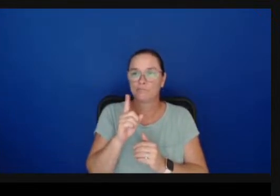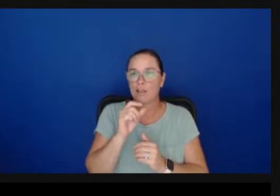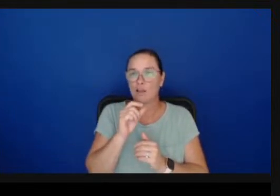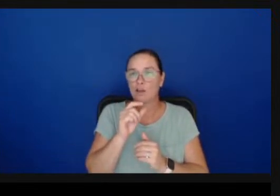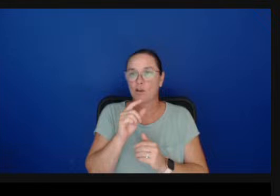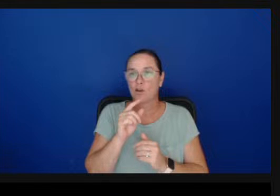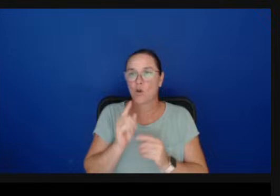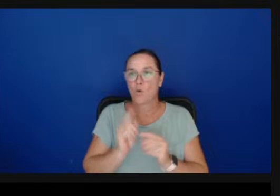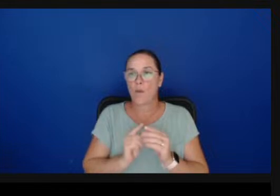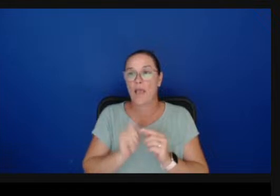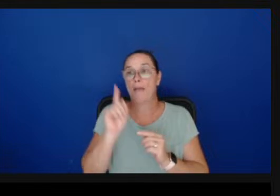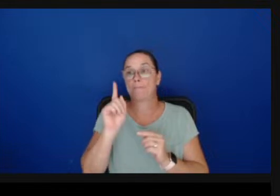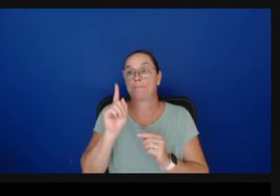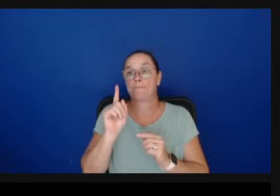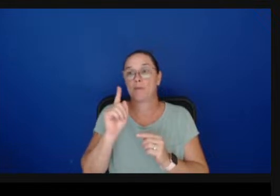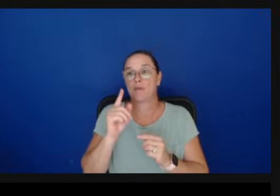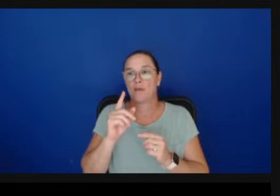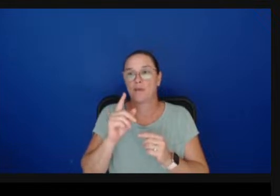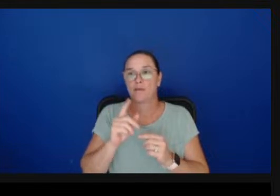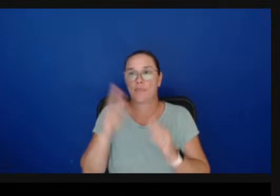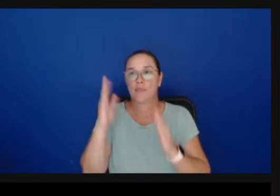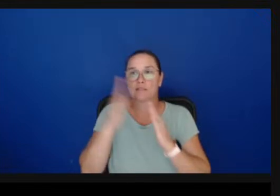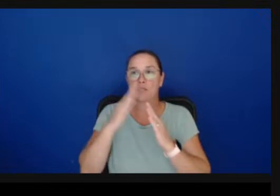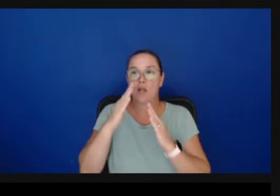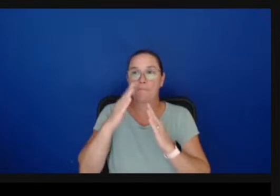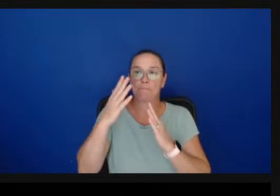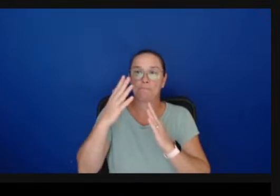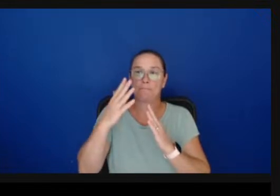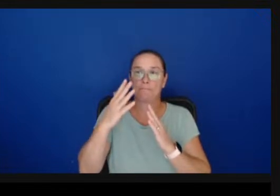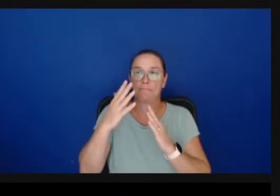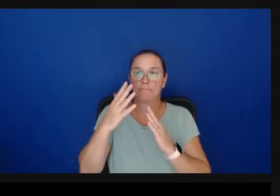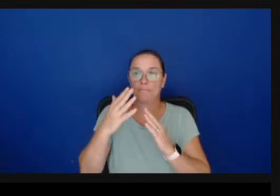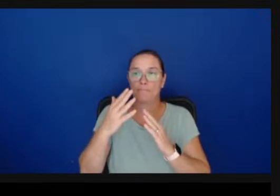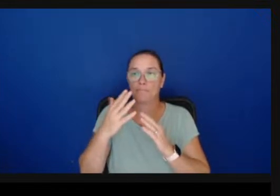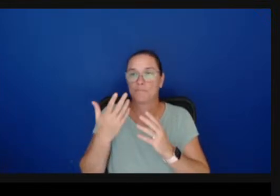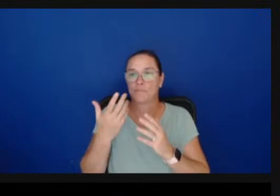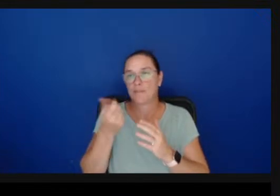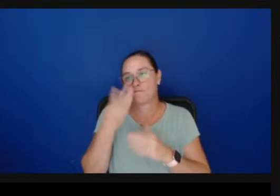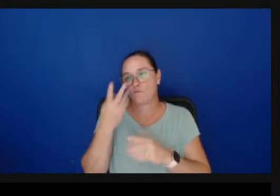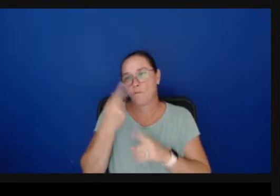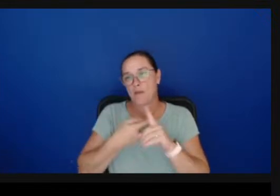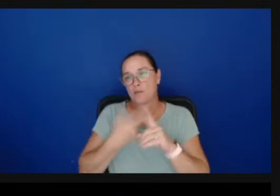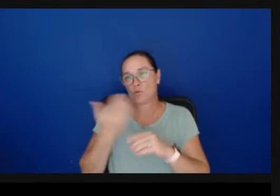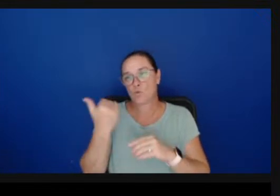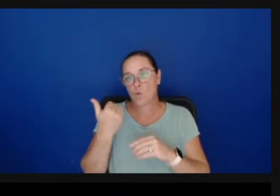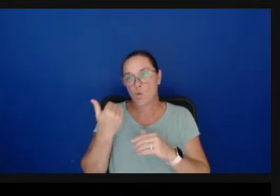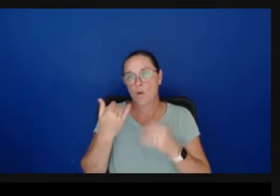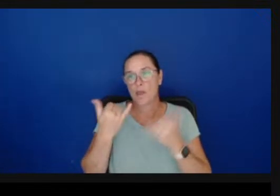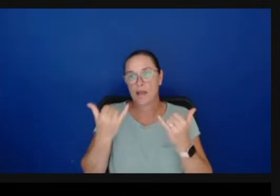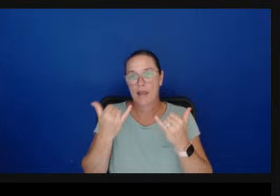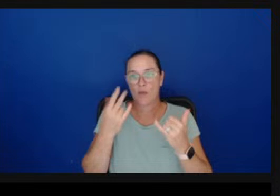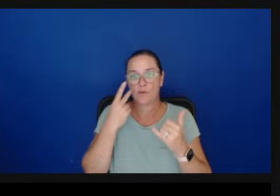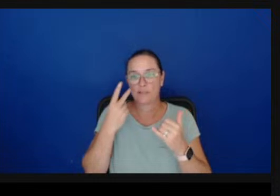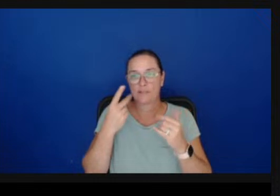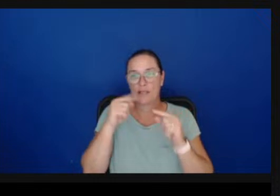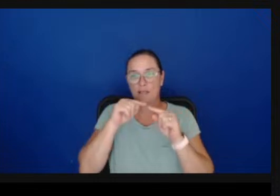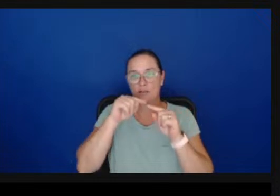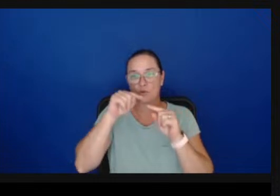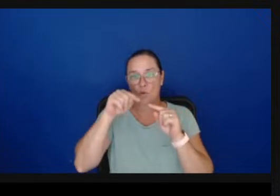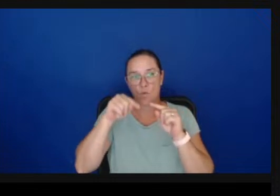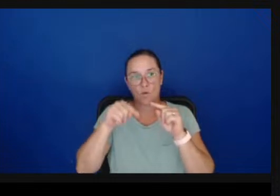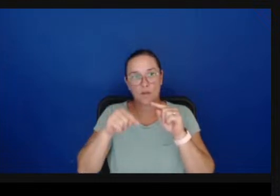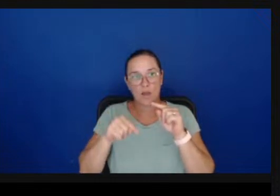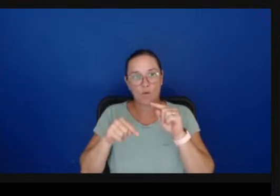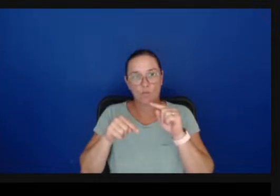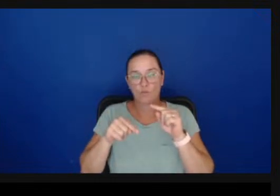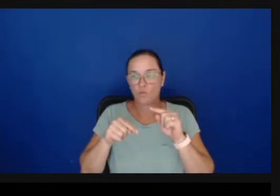reached a peak of upward movement a few months ago. And what we're seeing now mirrors what we